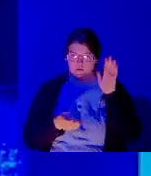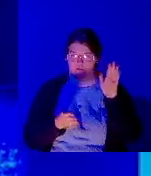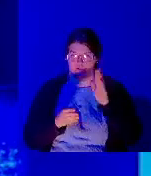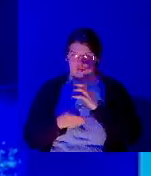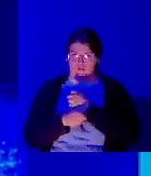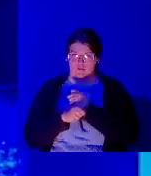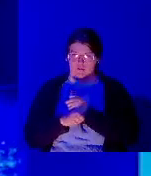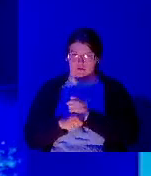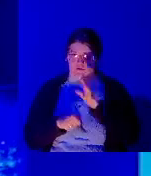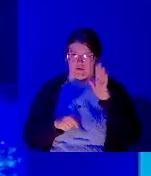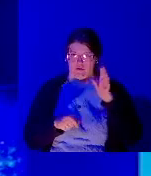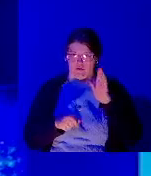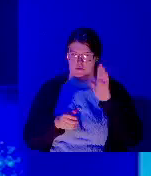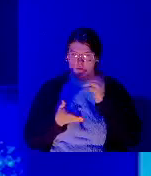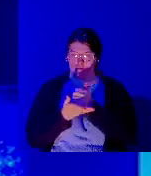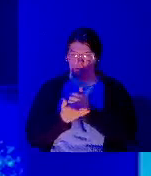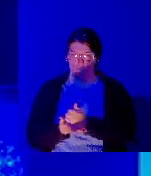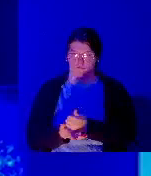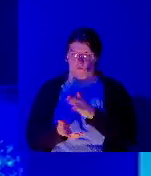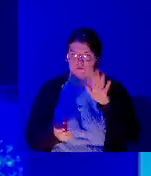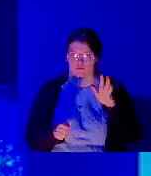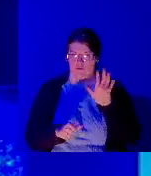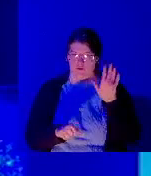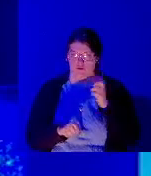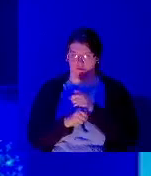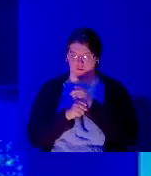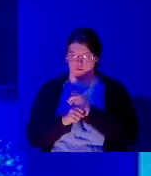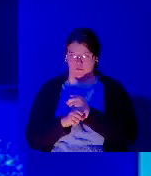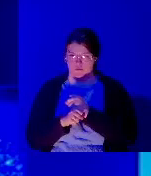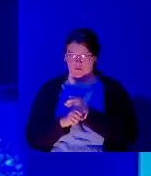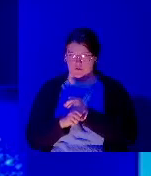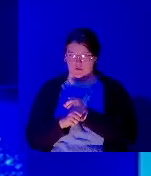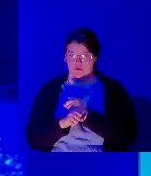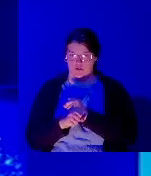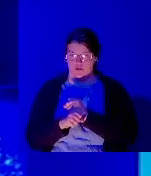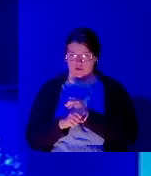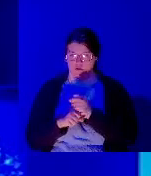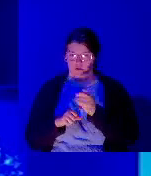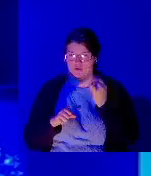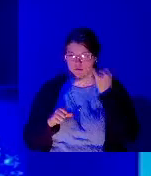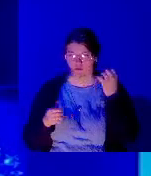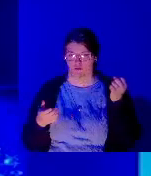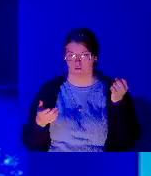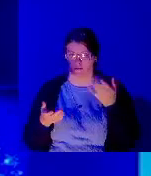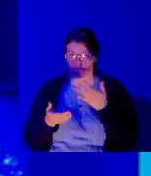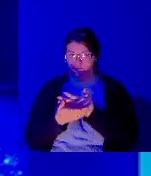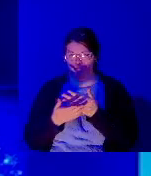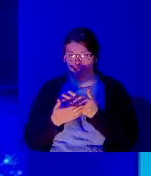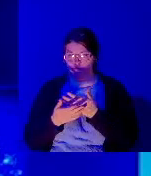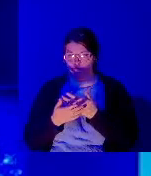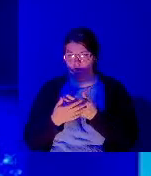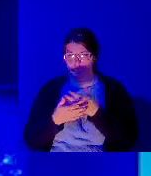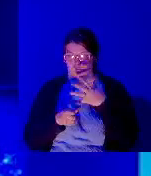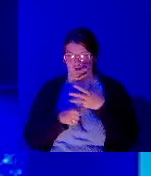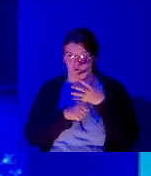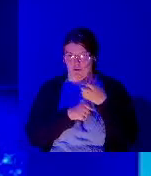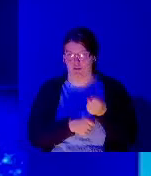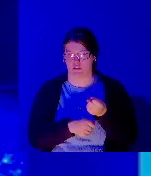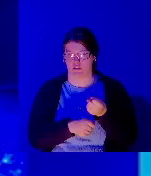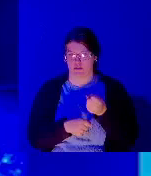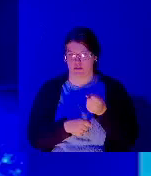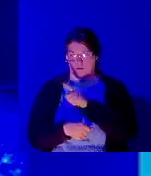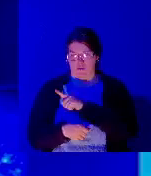their shield. Ye that fear the Lord, trust in the Lord. He is their help and their shield. The Lord hath been mindful of us,